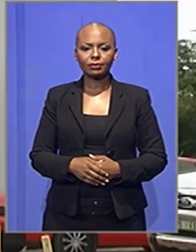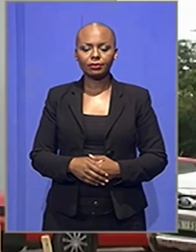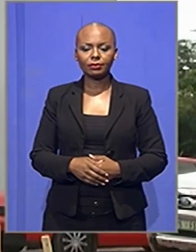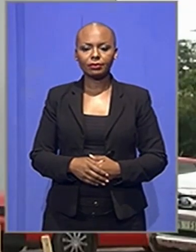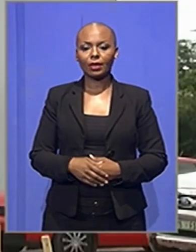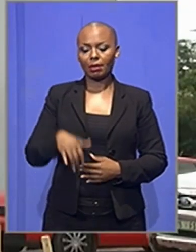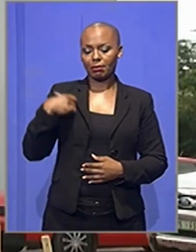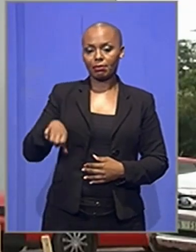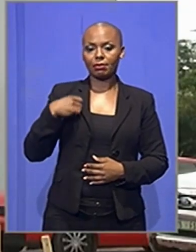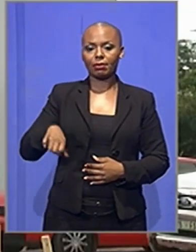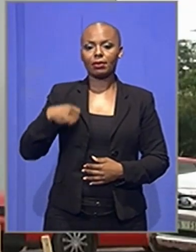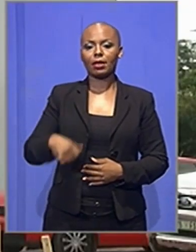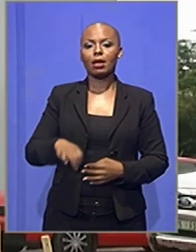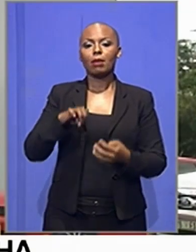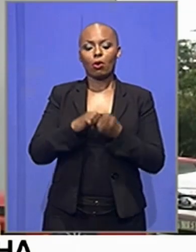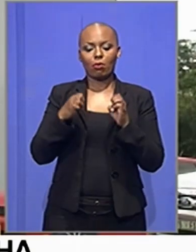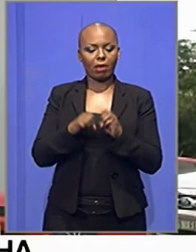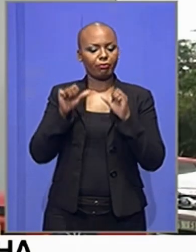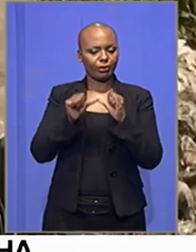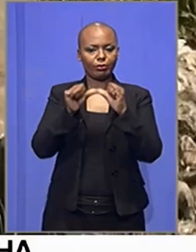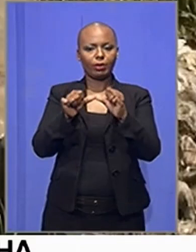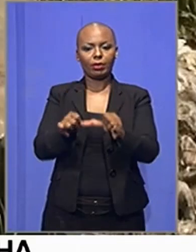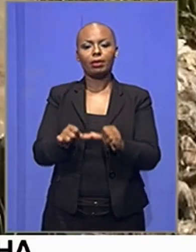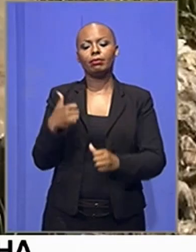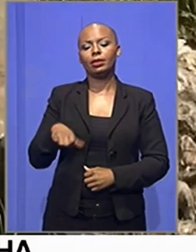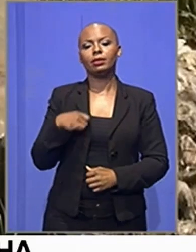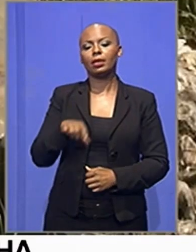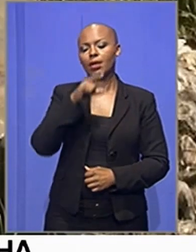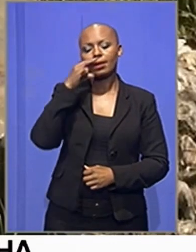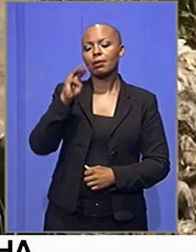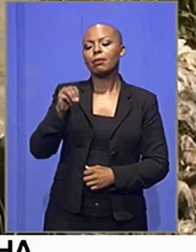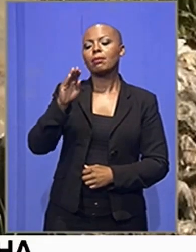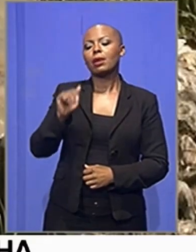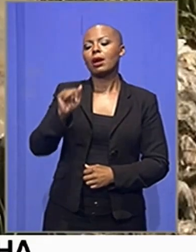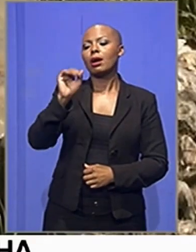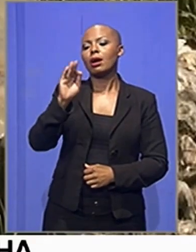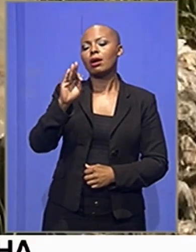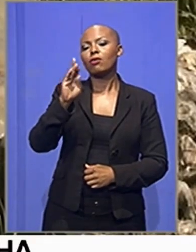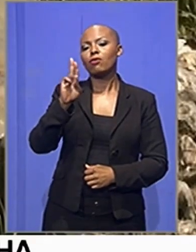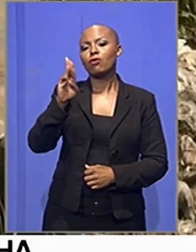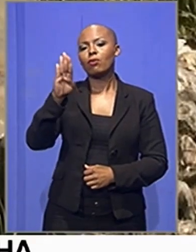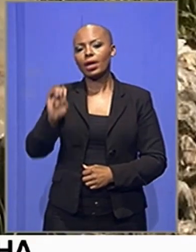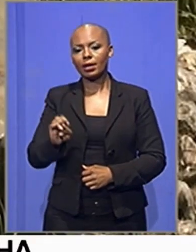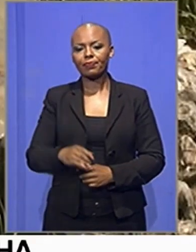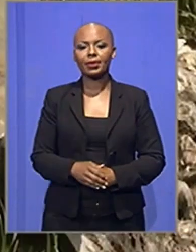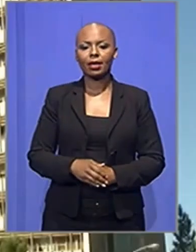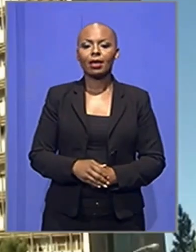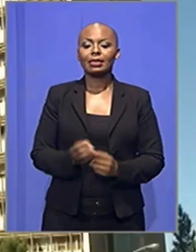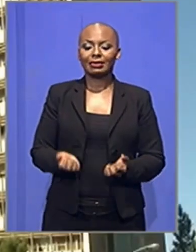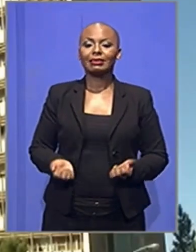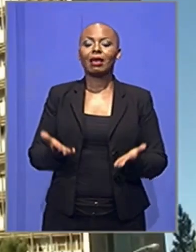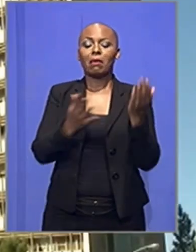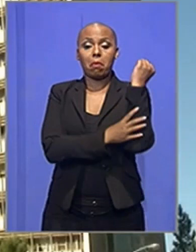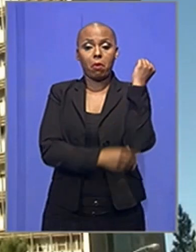Mathata a tswela pele masepaleng wa Mafube o neng o beuwe tlasa tsamaiso. Phano e fokolang ya ditshebeletso e ntse e